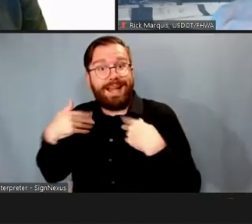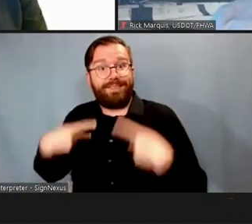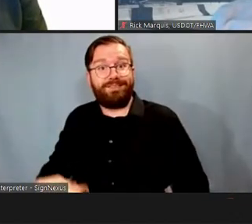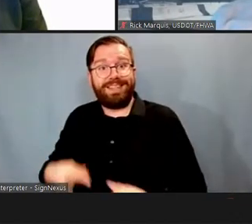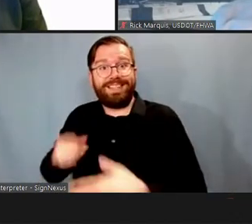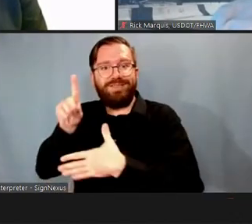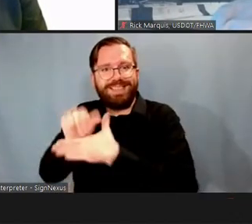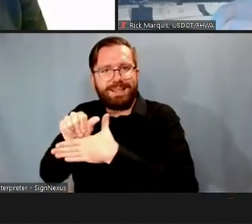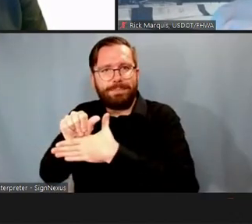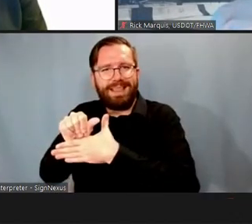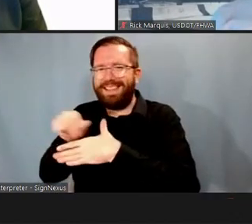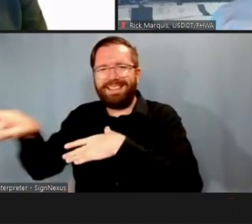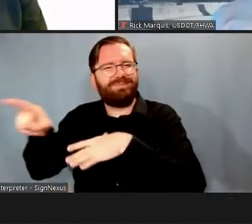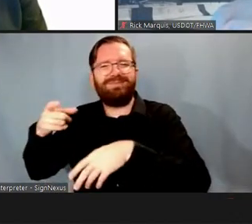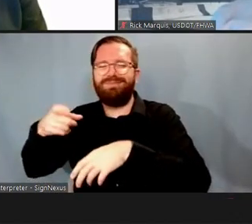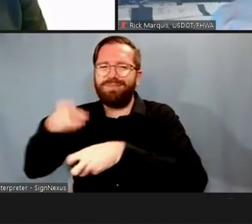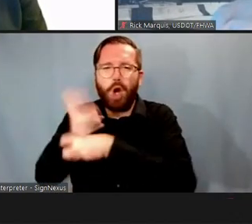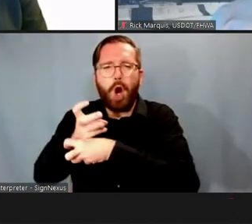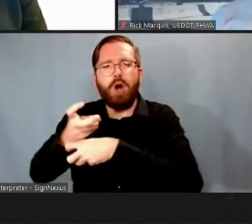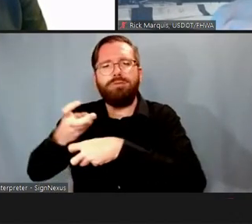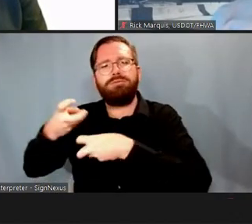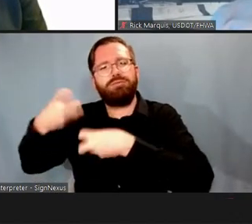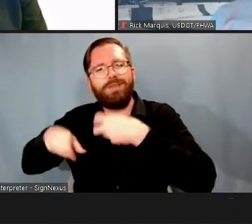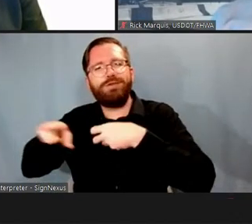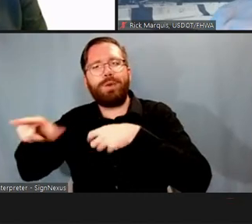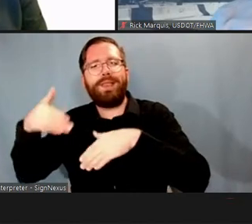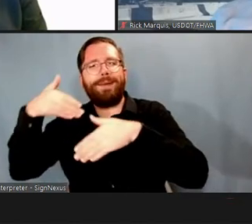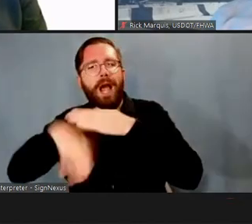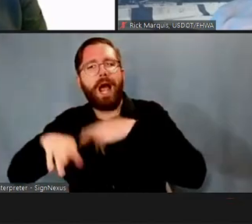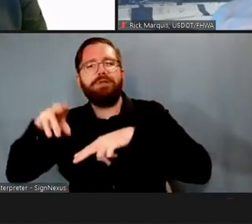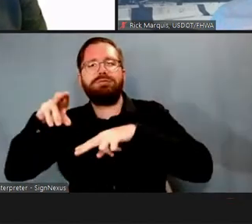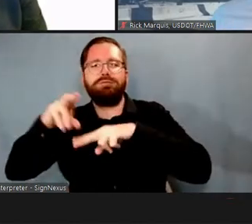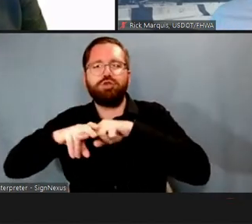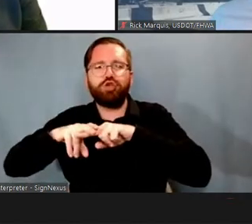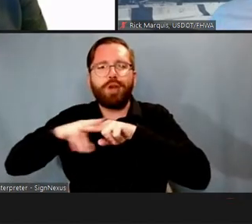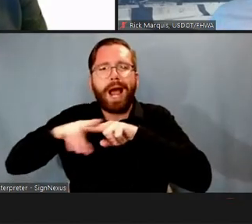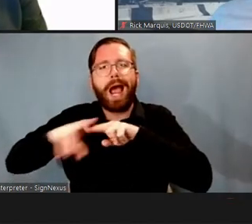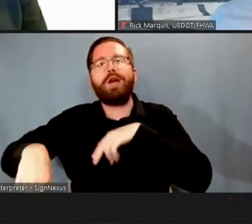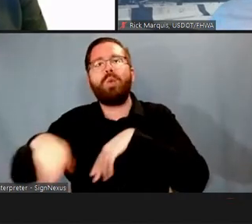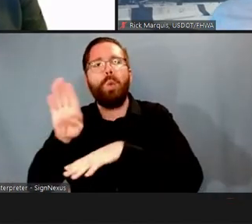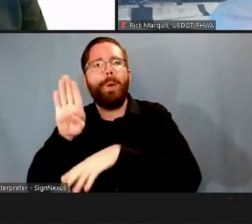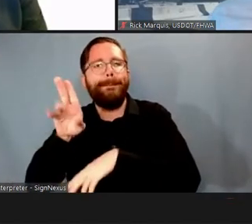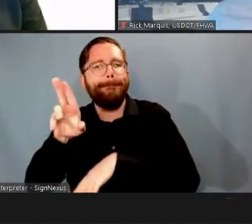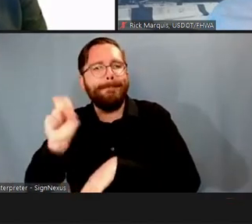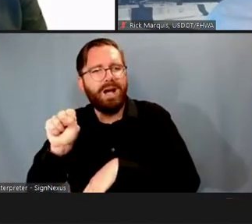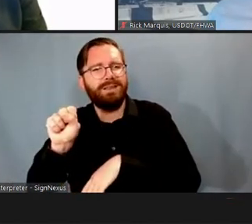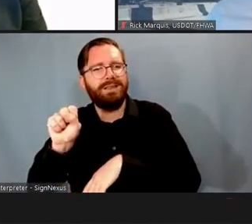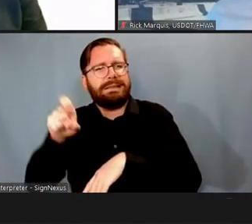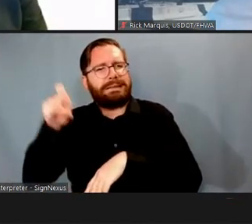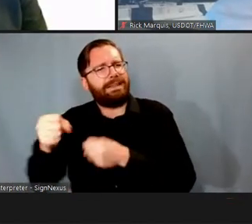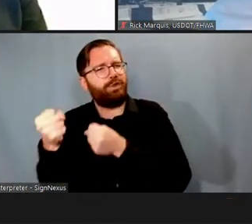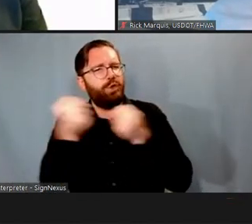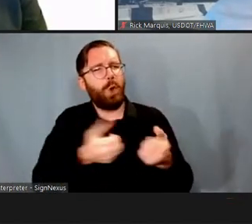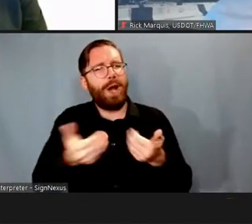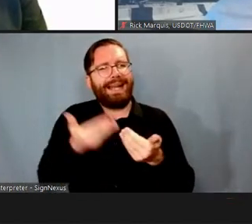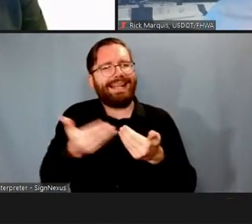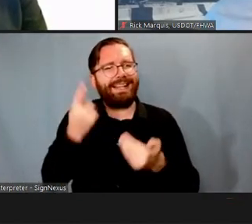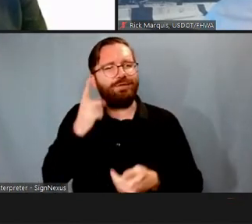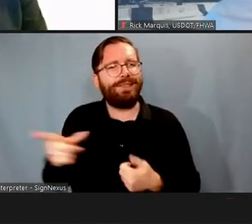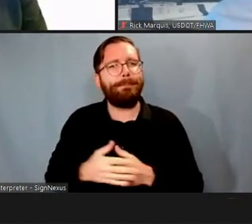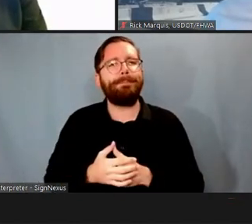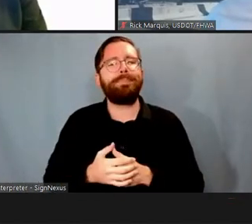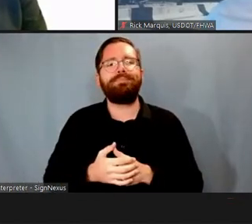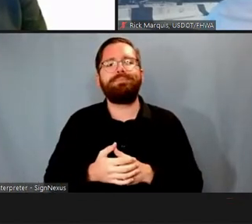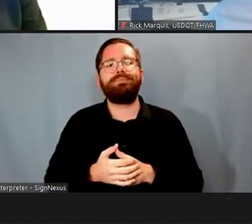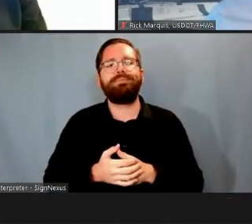already very expensive paratransit system enrollment-based discounts or exemption programs for congestion pricing similar to those